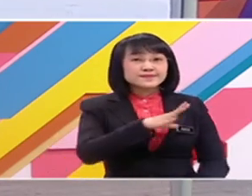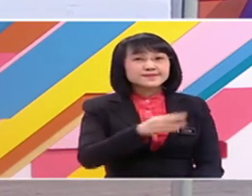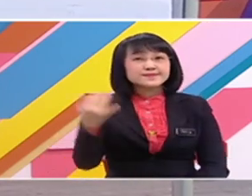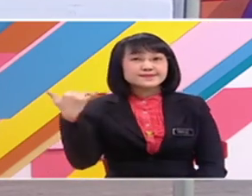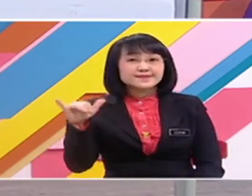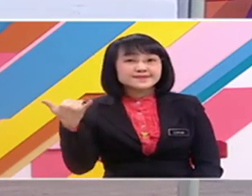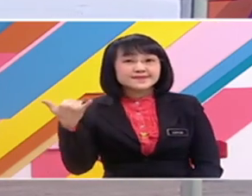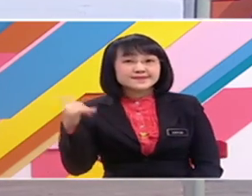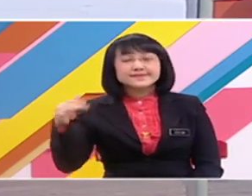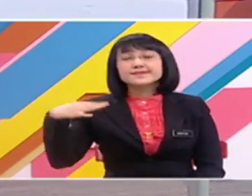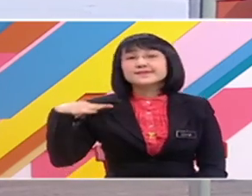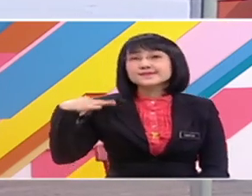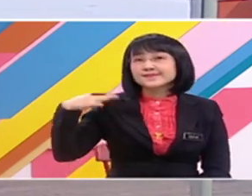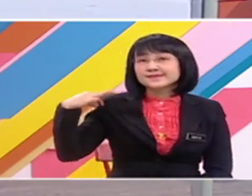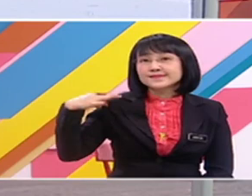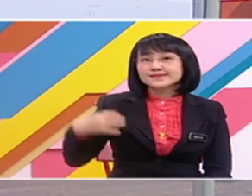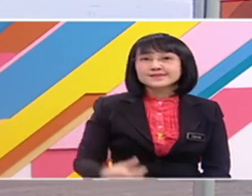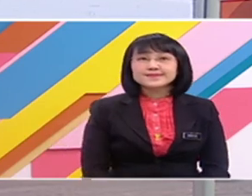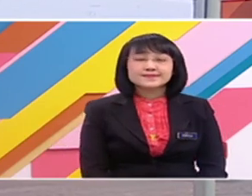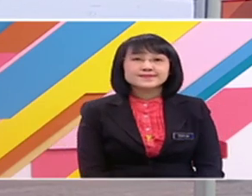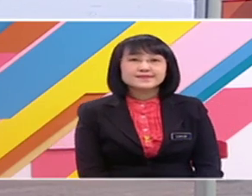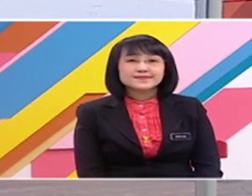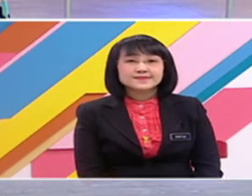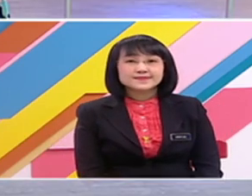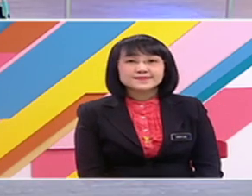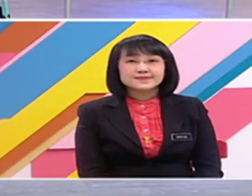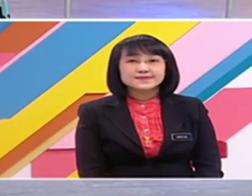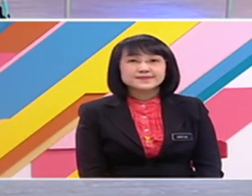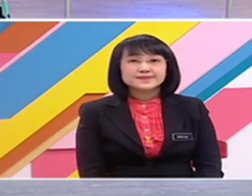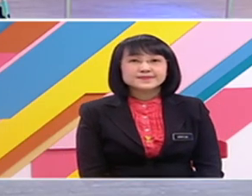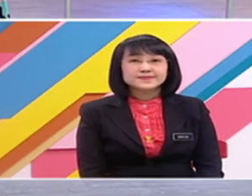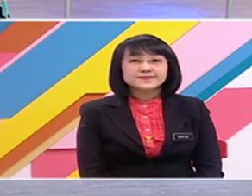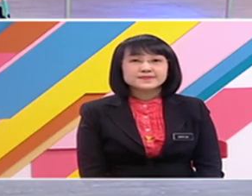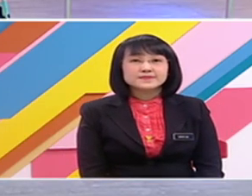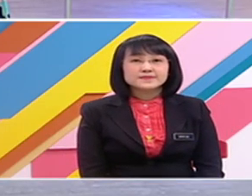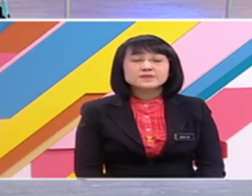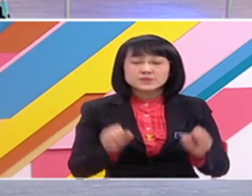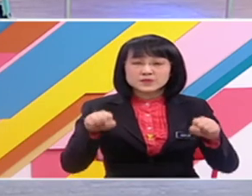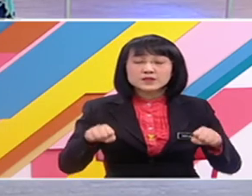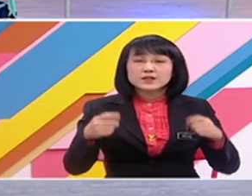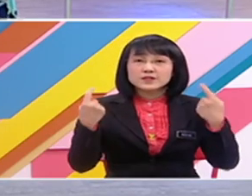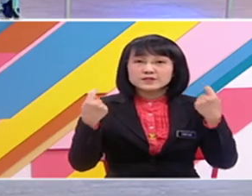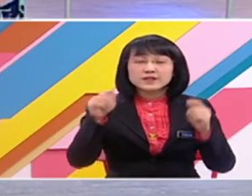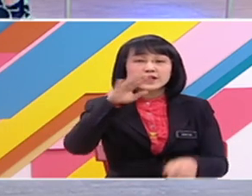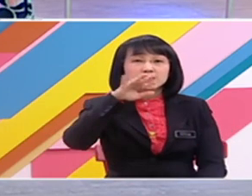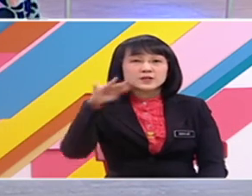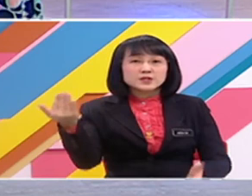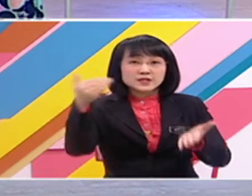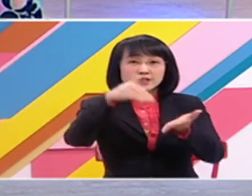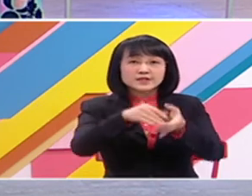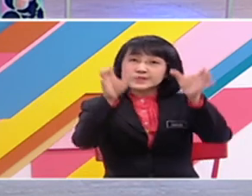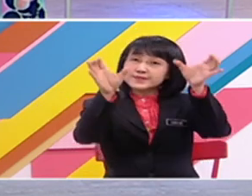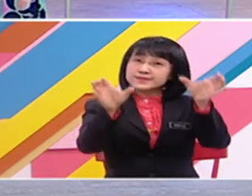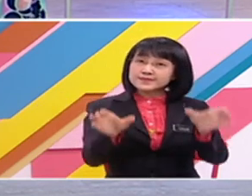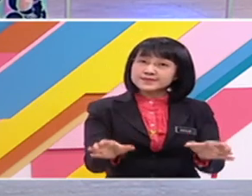shirt. Okay. So, teacher, maybe we can try spell again trousers. Okay. Because